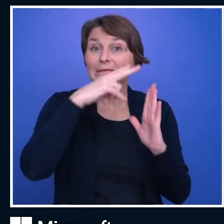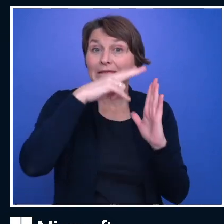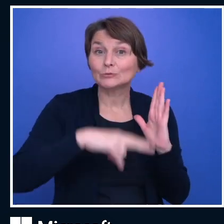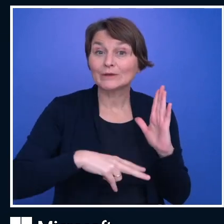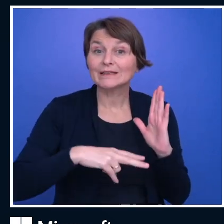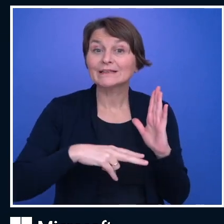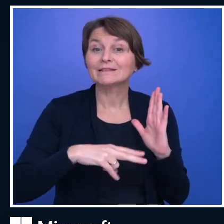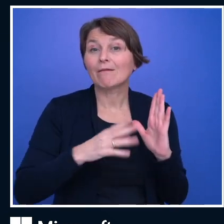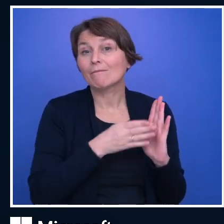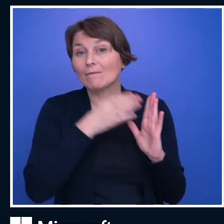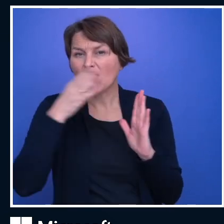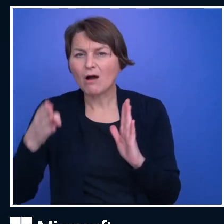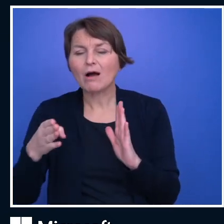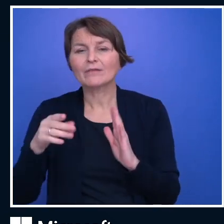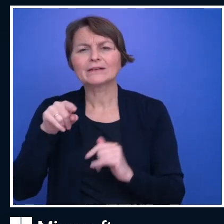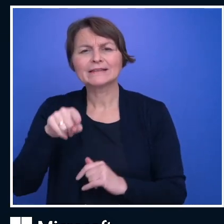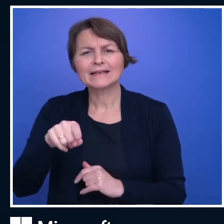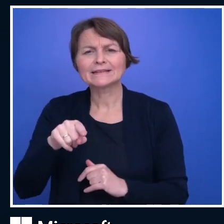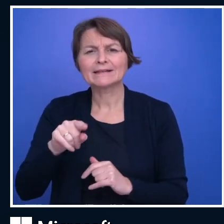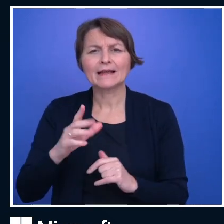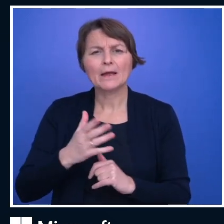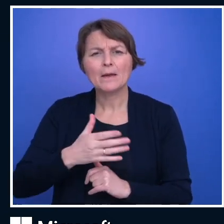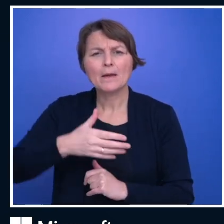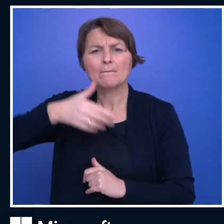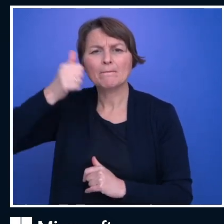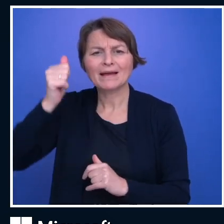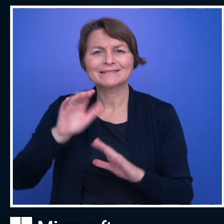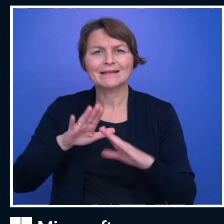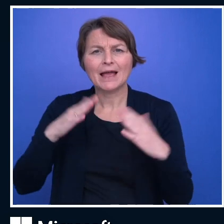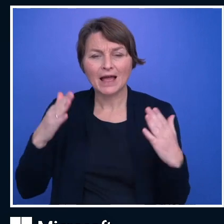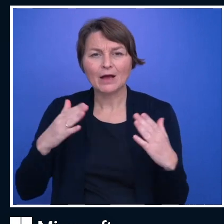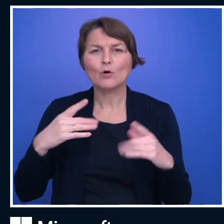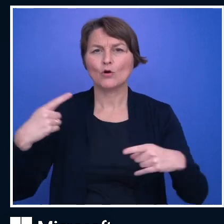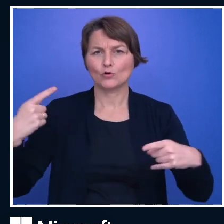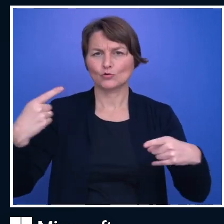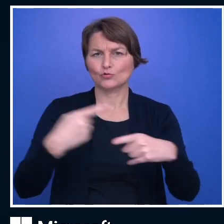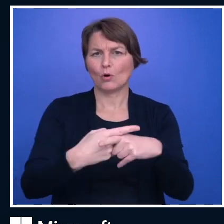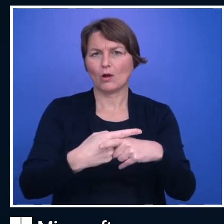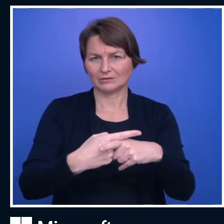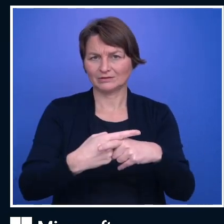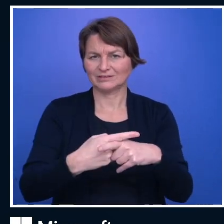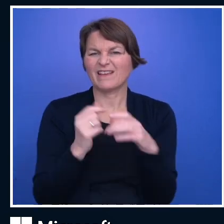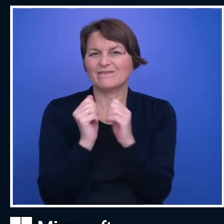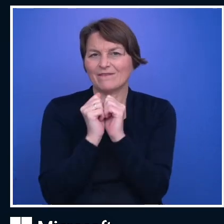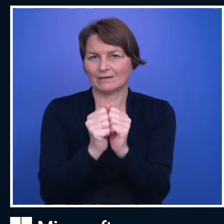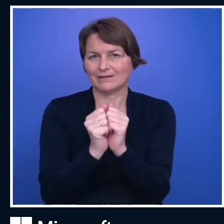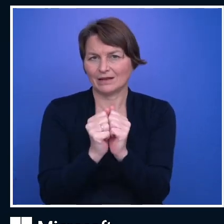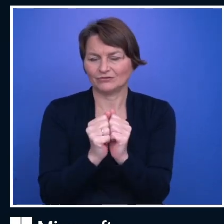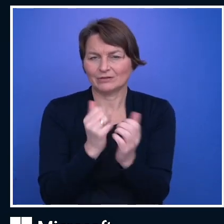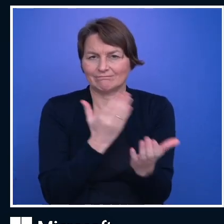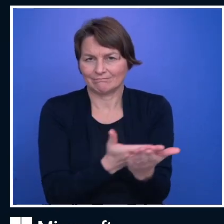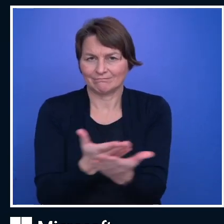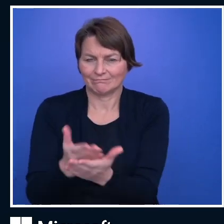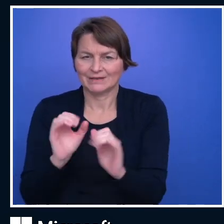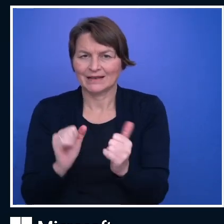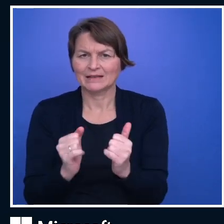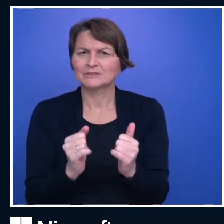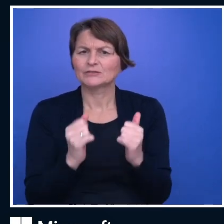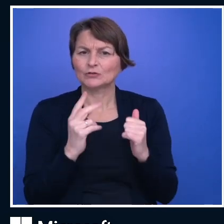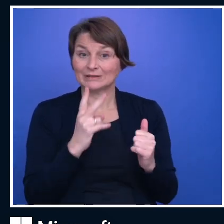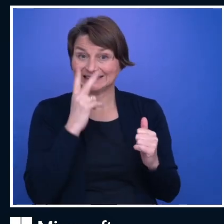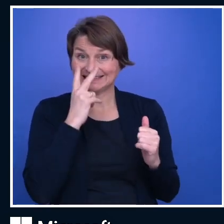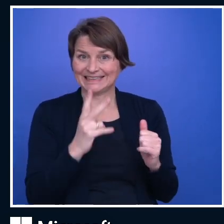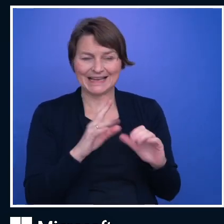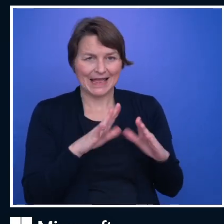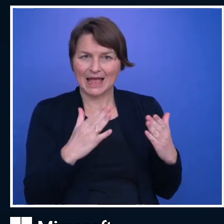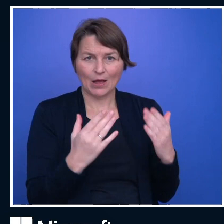that you can find the best k, and that would be through cross-validation. Again, the link is here and you can read about it. Let's understand why this k is used in the first place.